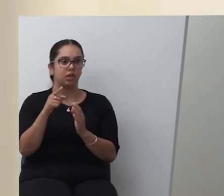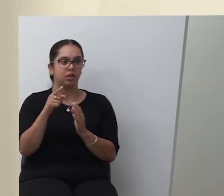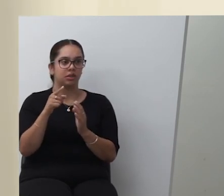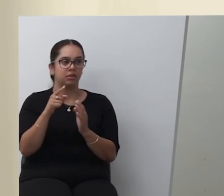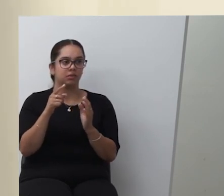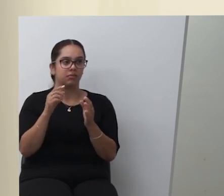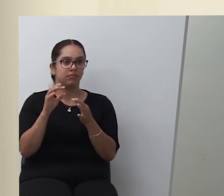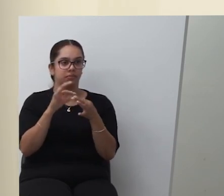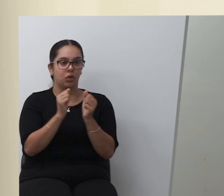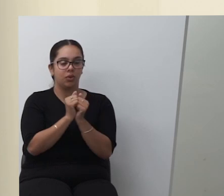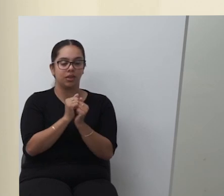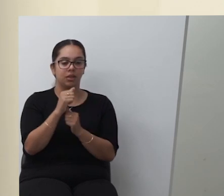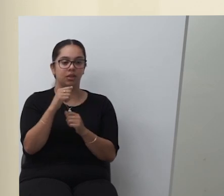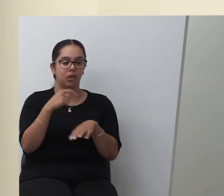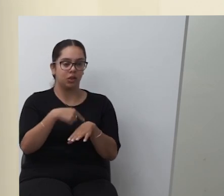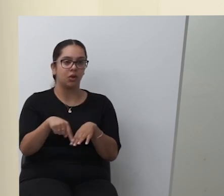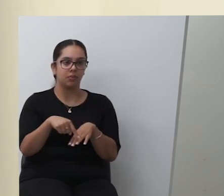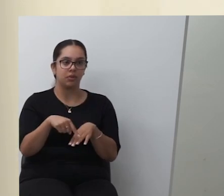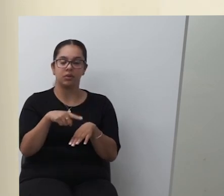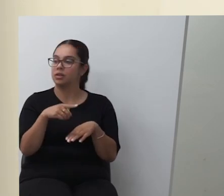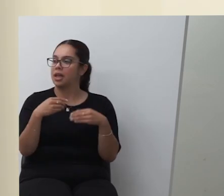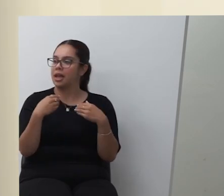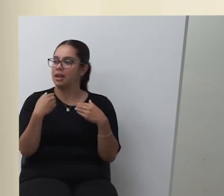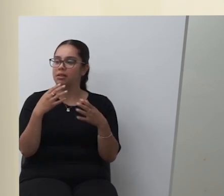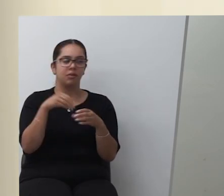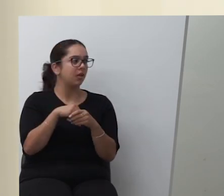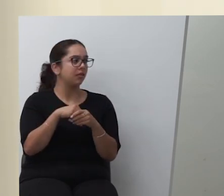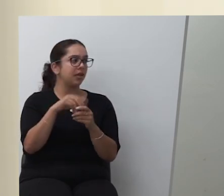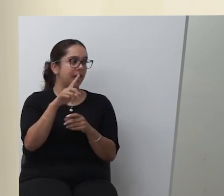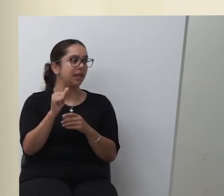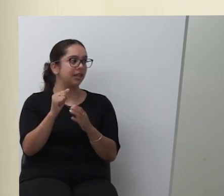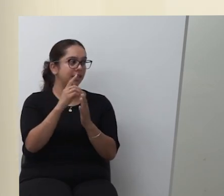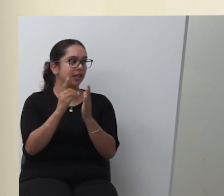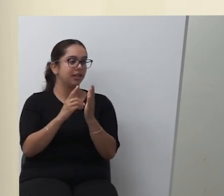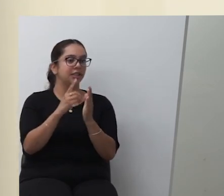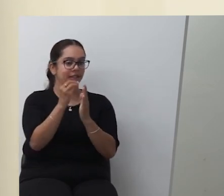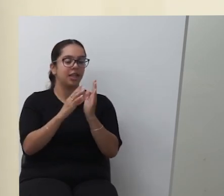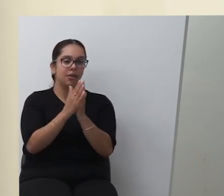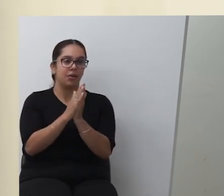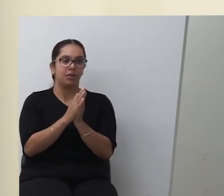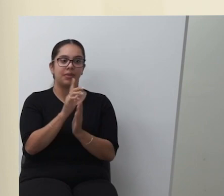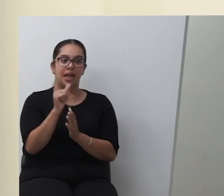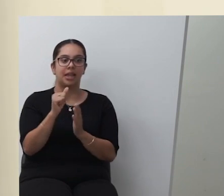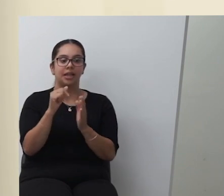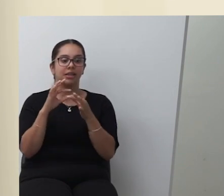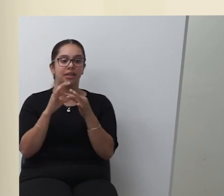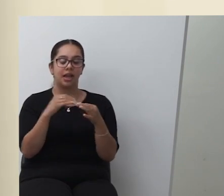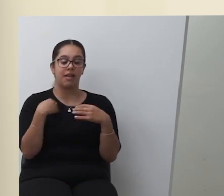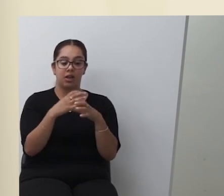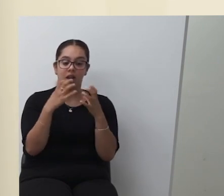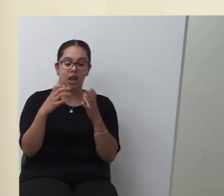book, so I loved it. There's that LA connection. But there's lots of questions and like